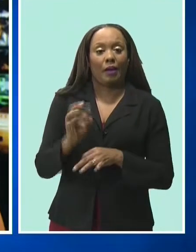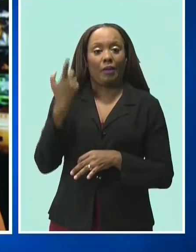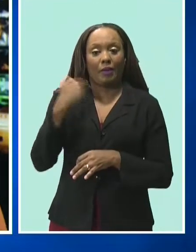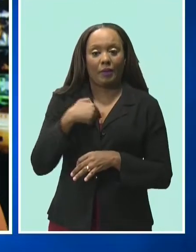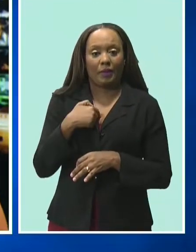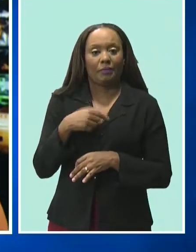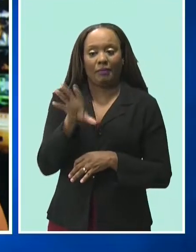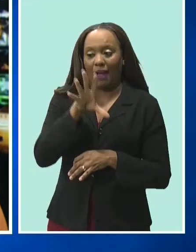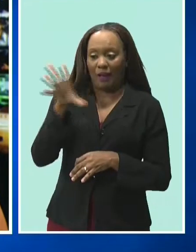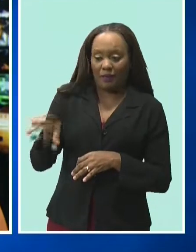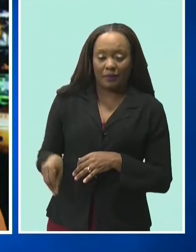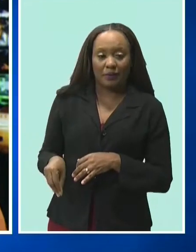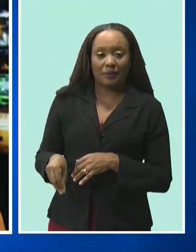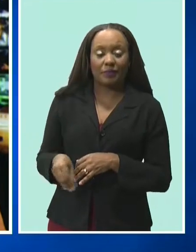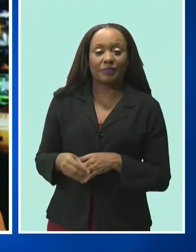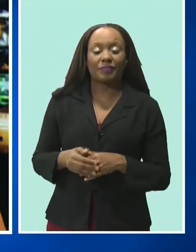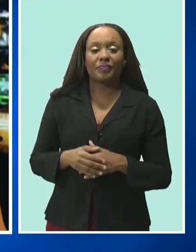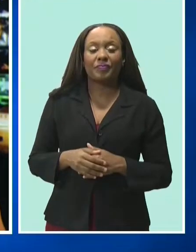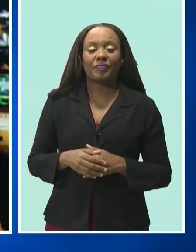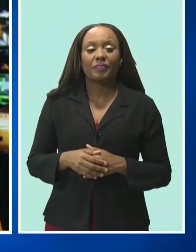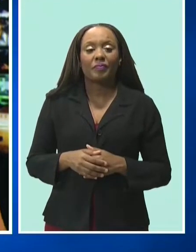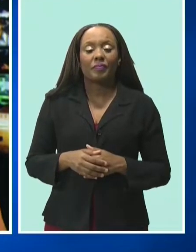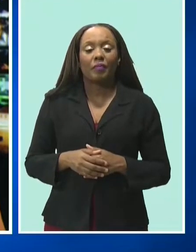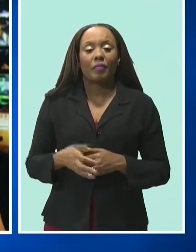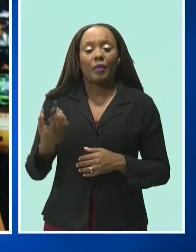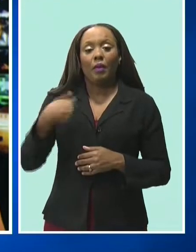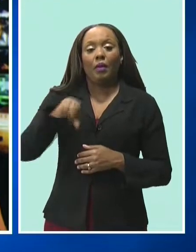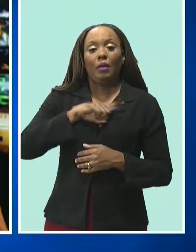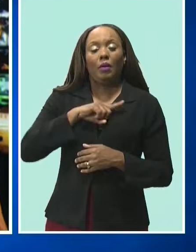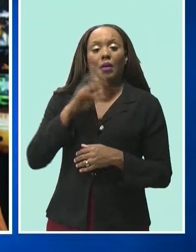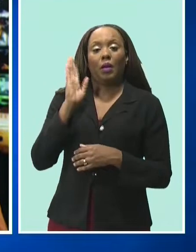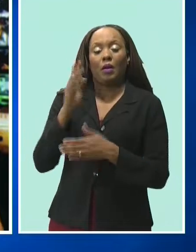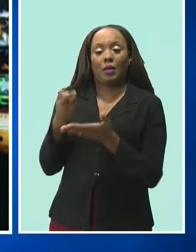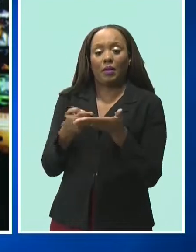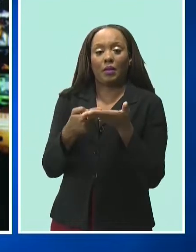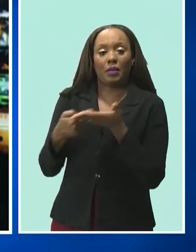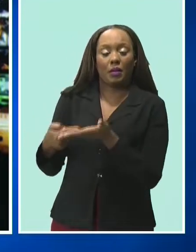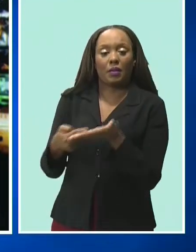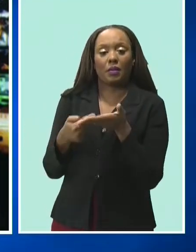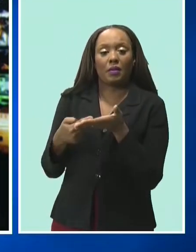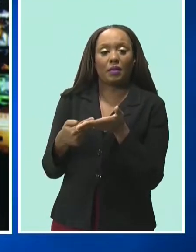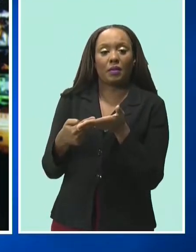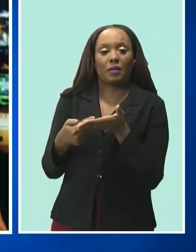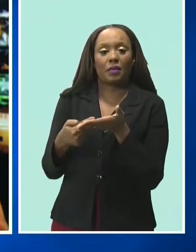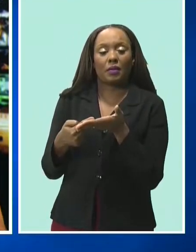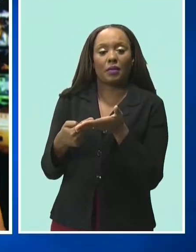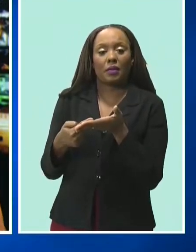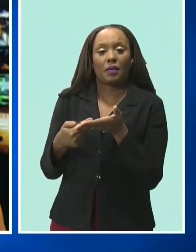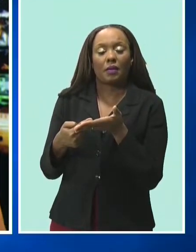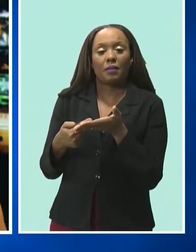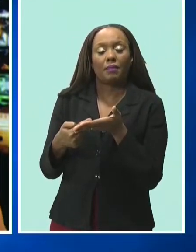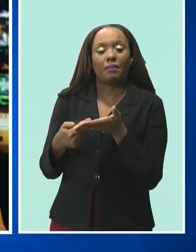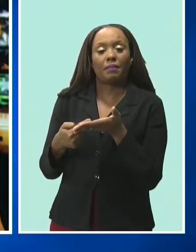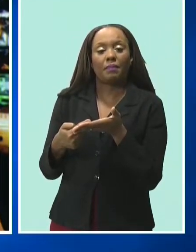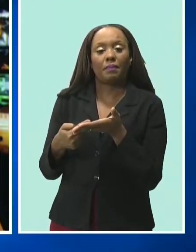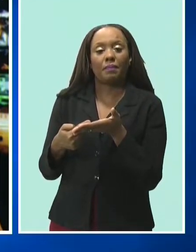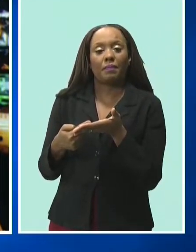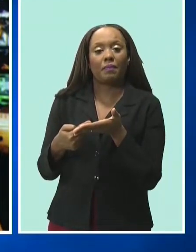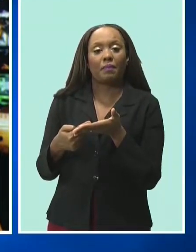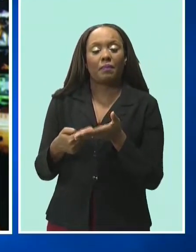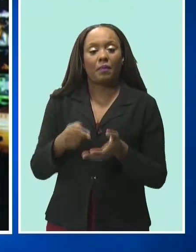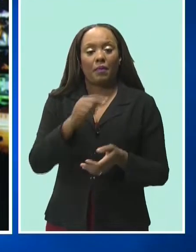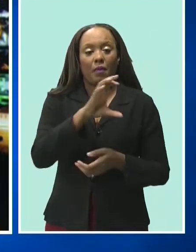intersessional, because we will be discussing the impending CARICOM